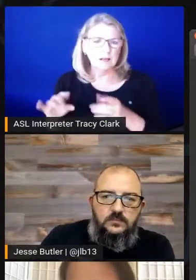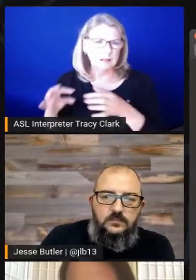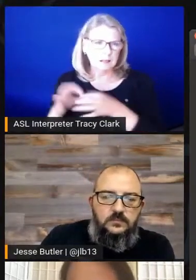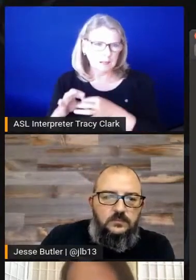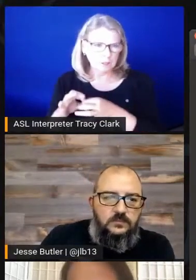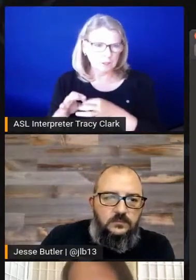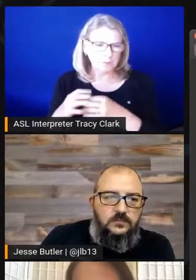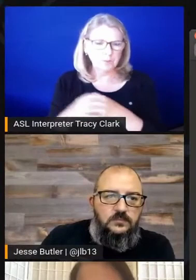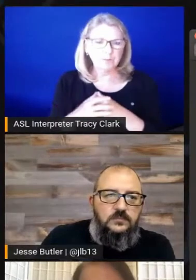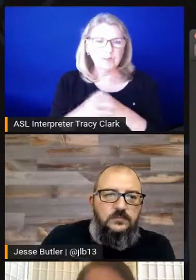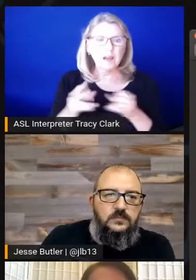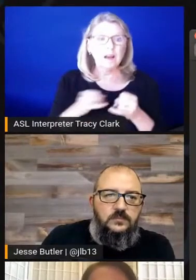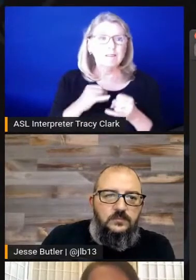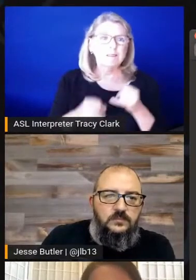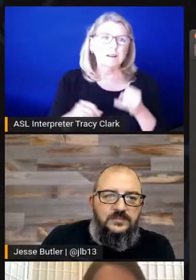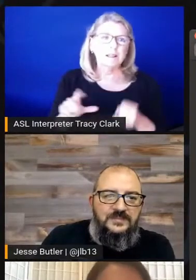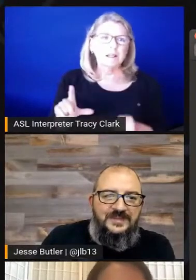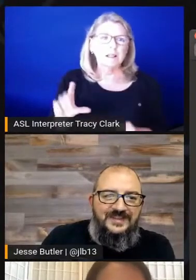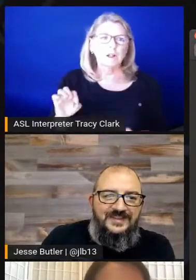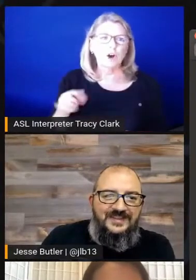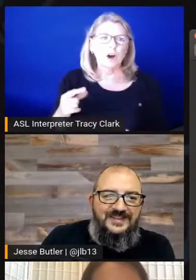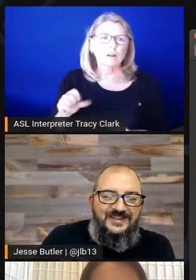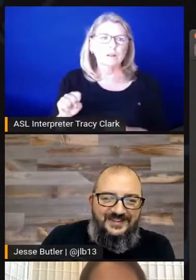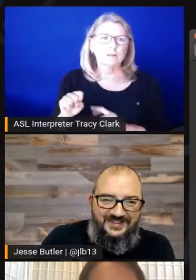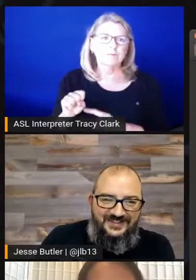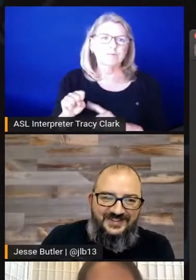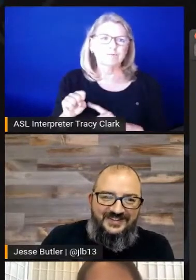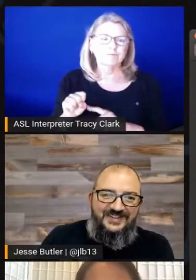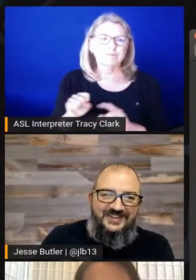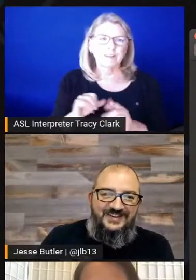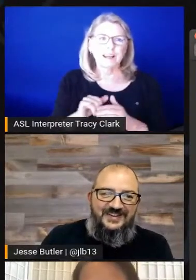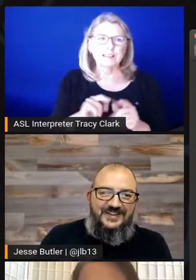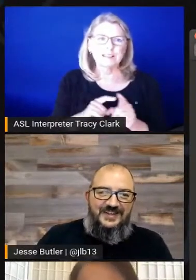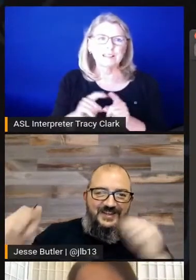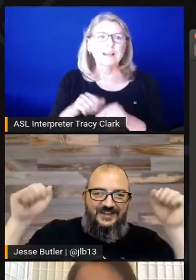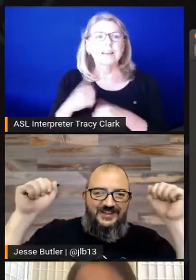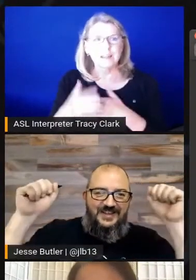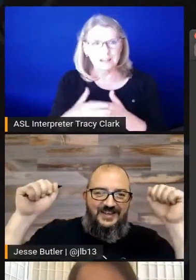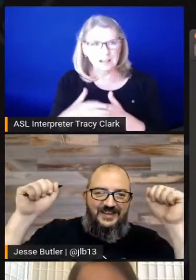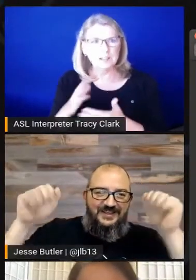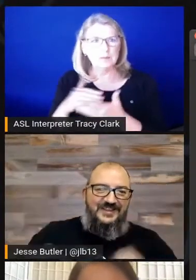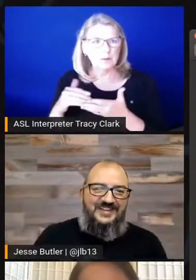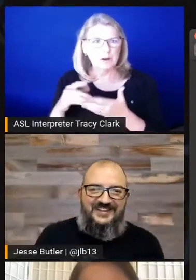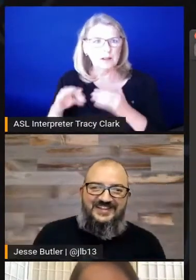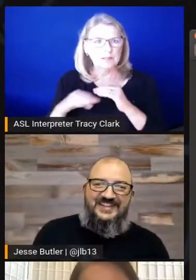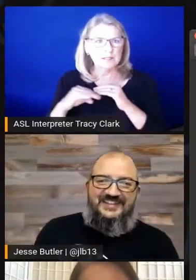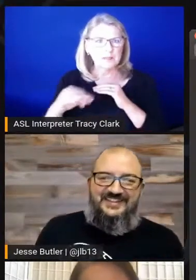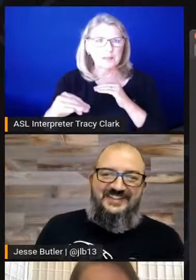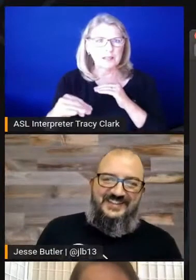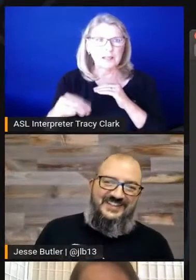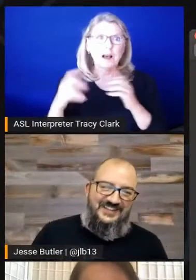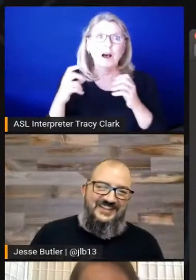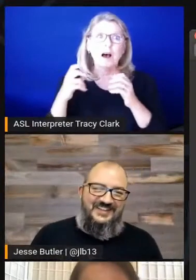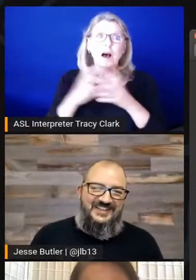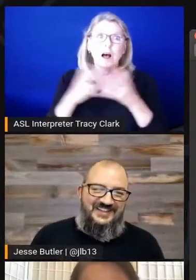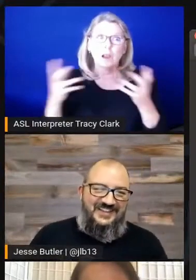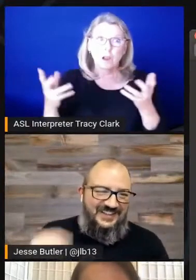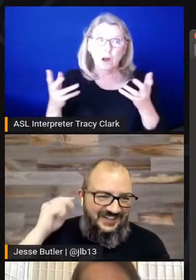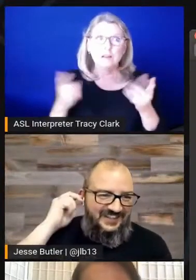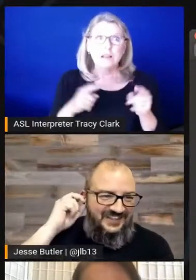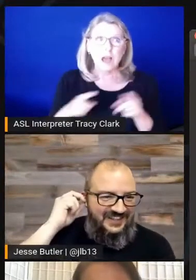logs as the next signal for stability. And a lot is happening around logs. So the